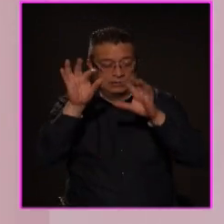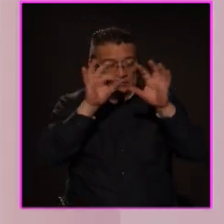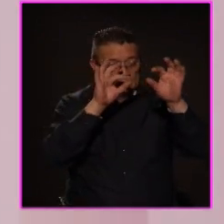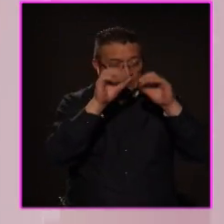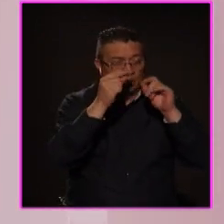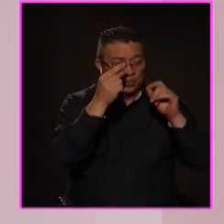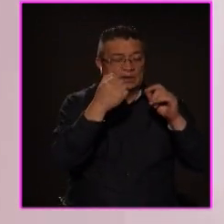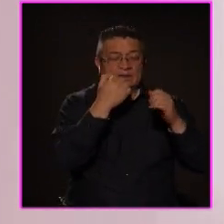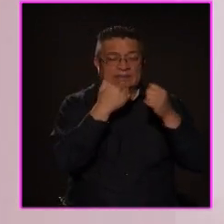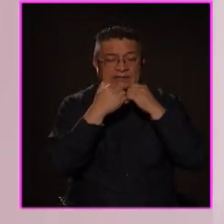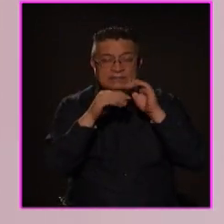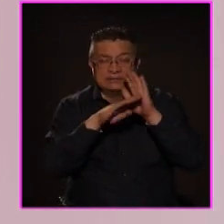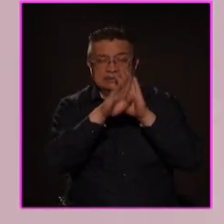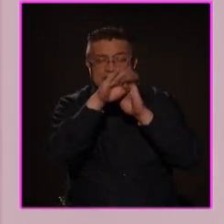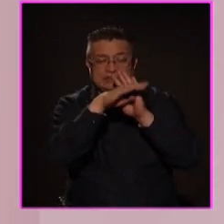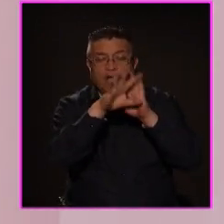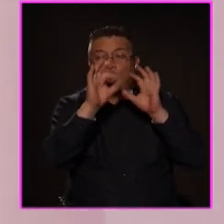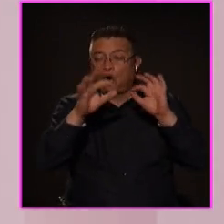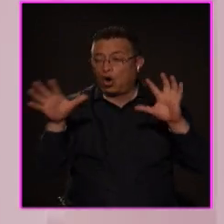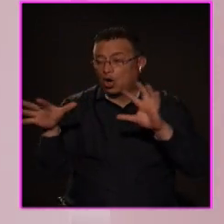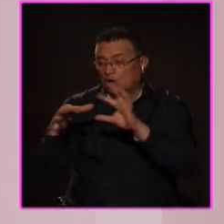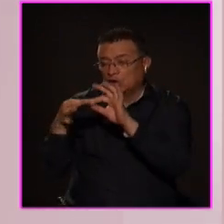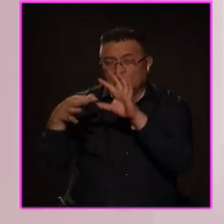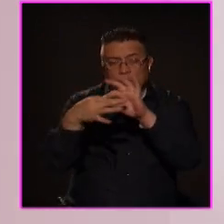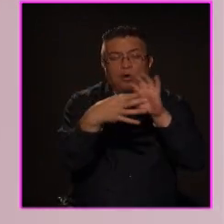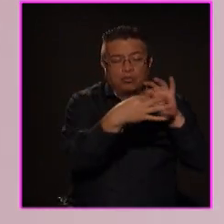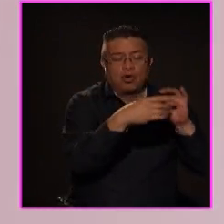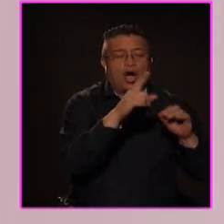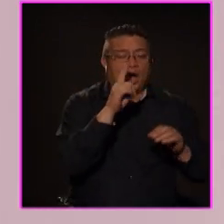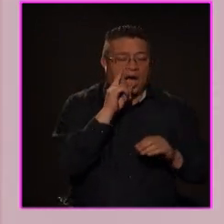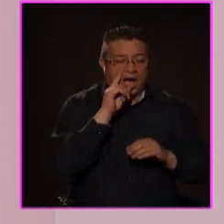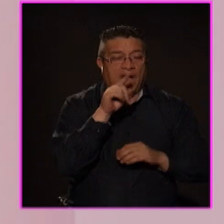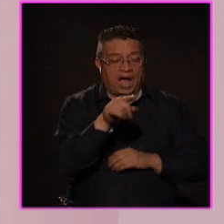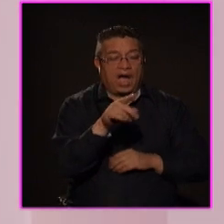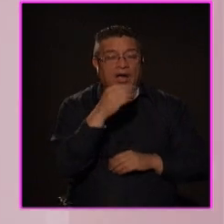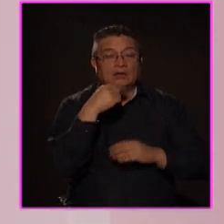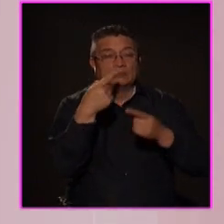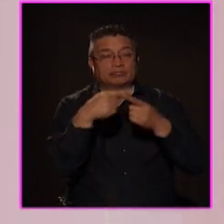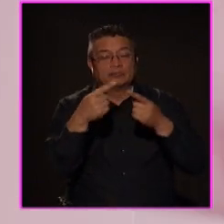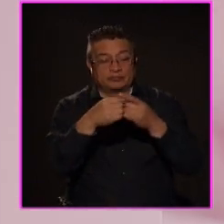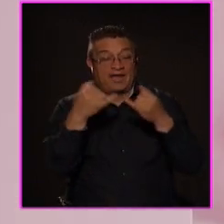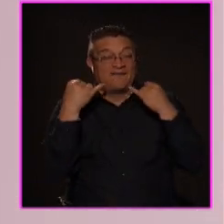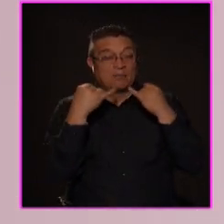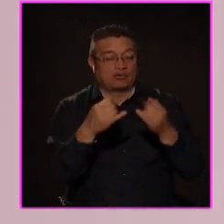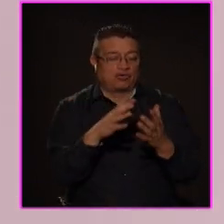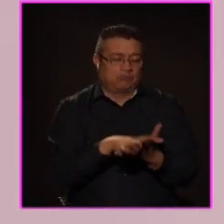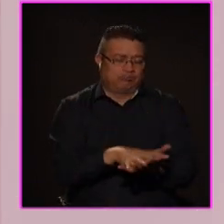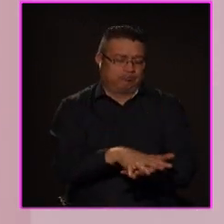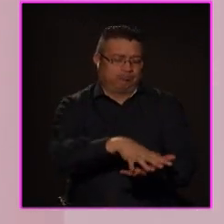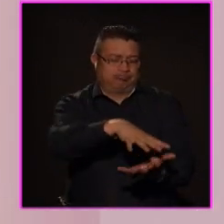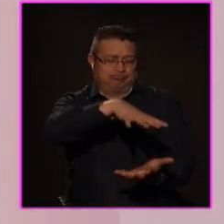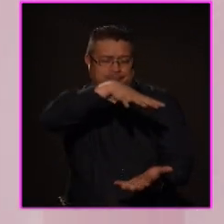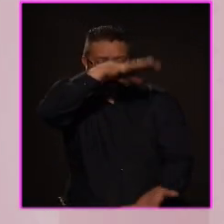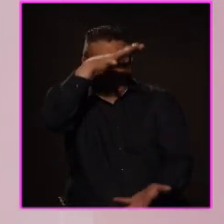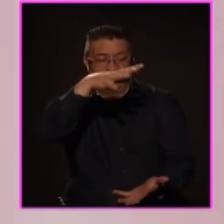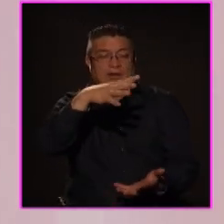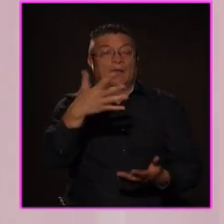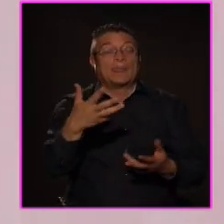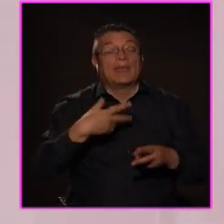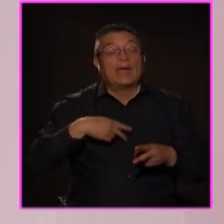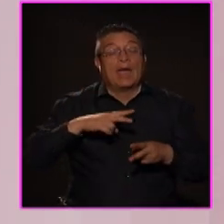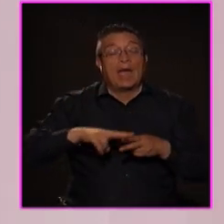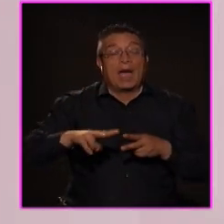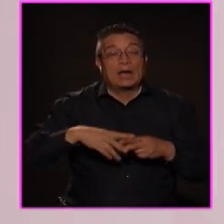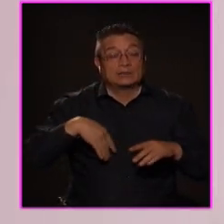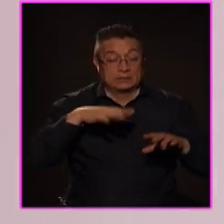correlations within huge data set. And what it does, when it identified patterns, then when you